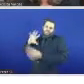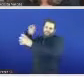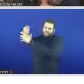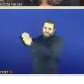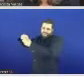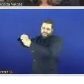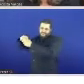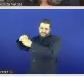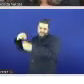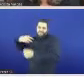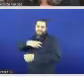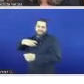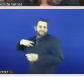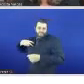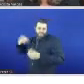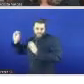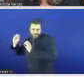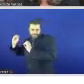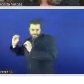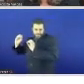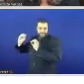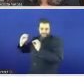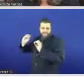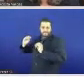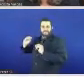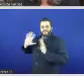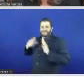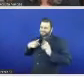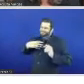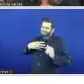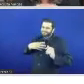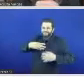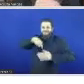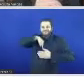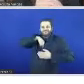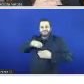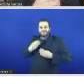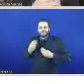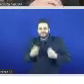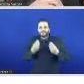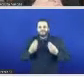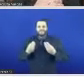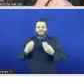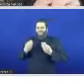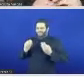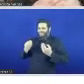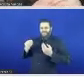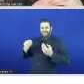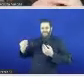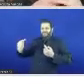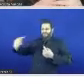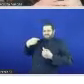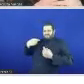barriers that we find ourselves facing. The organized and very well-funded opposition movements that